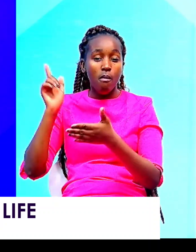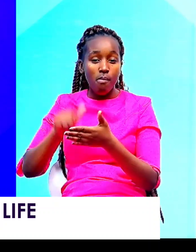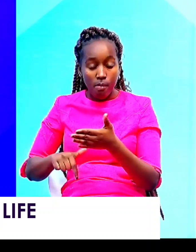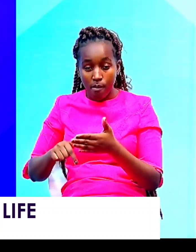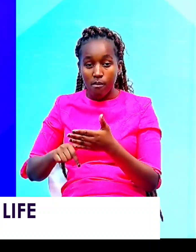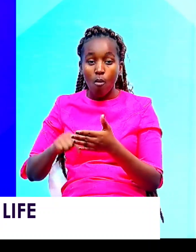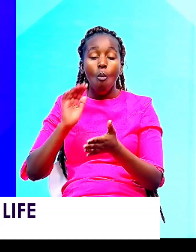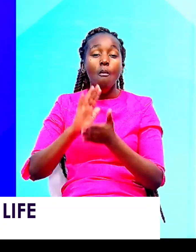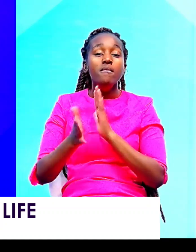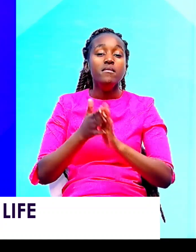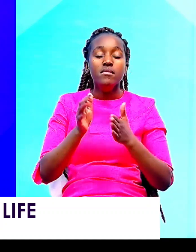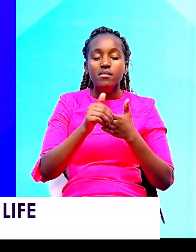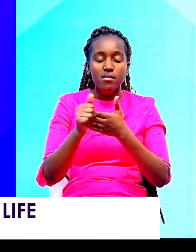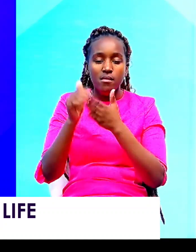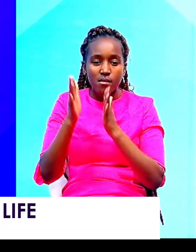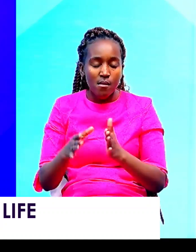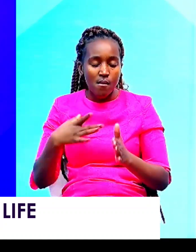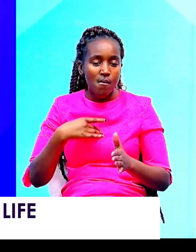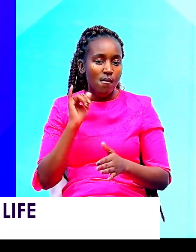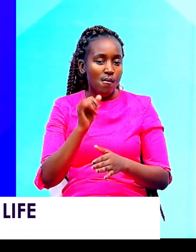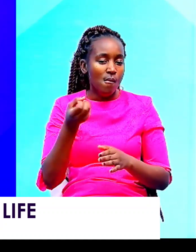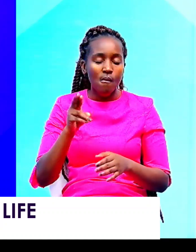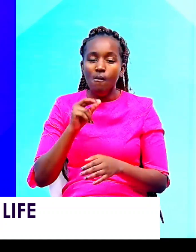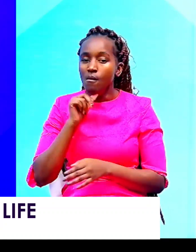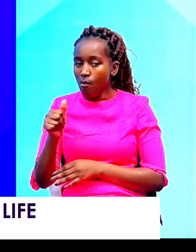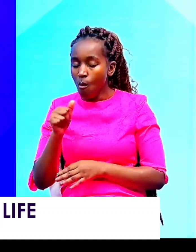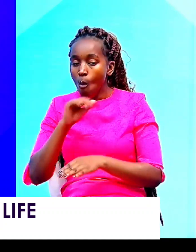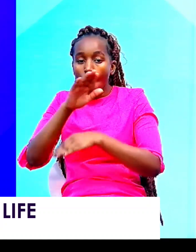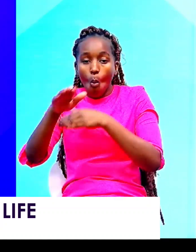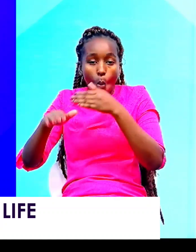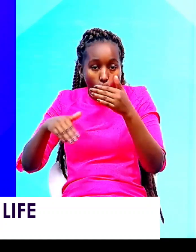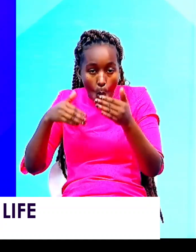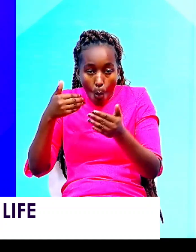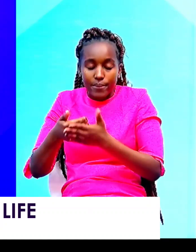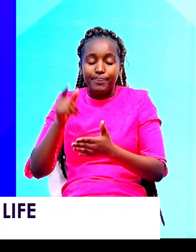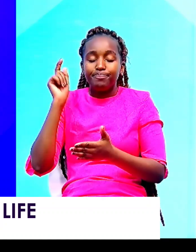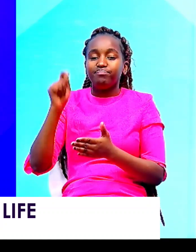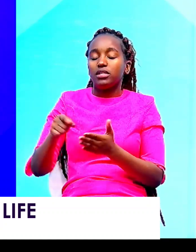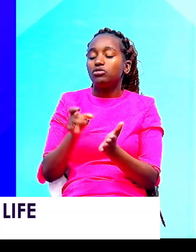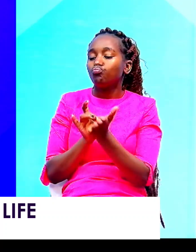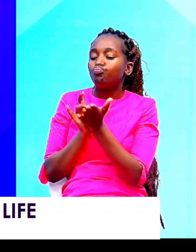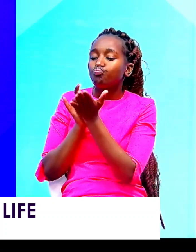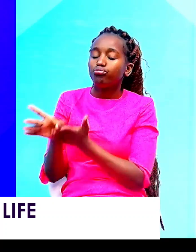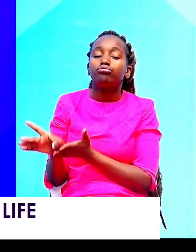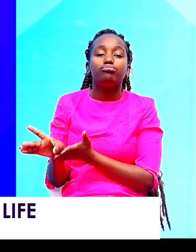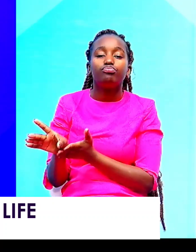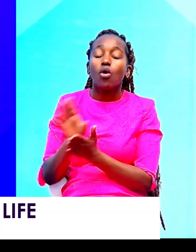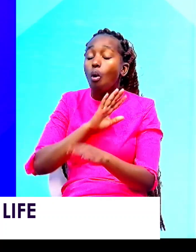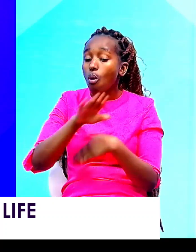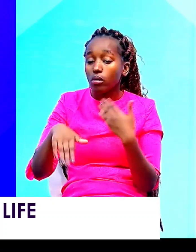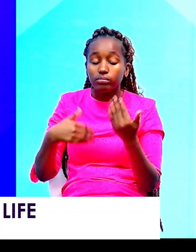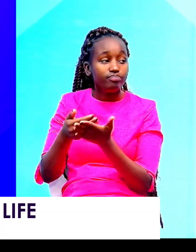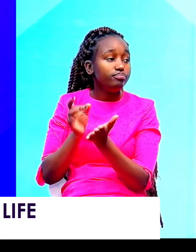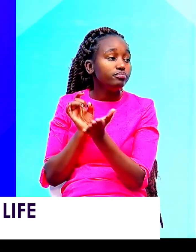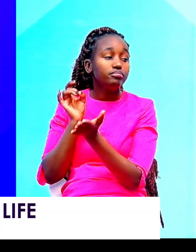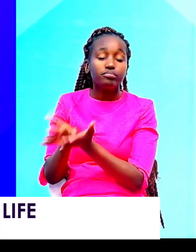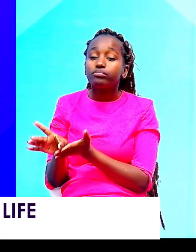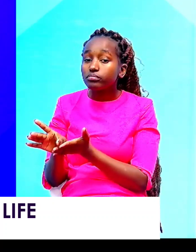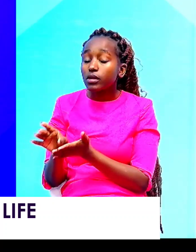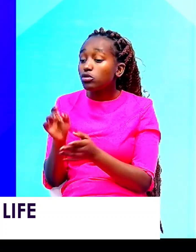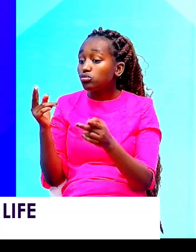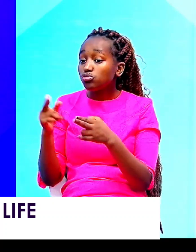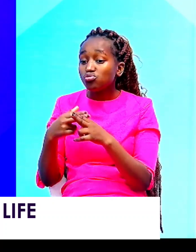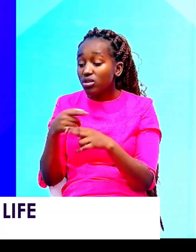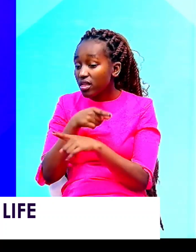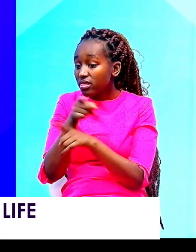That whether the leaders like it or not, Right. they are all exiting the stage. Okay. I want the youth to know that. They're exiting